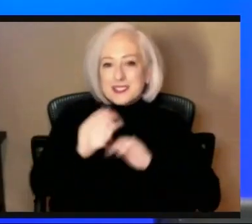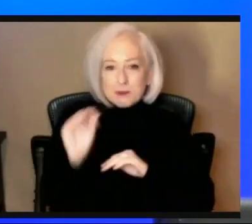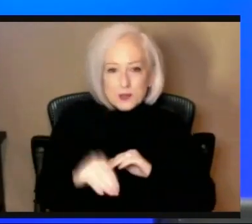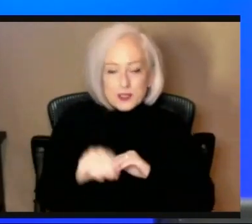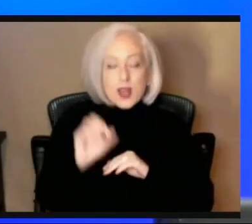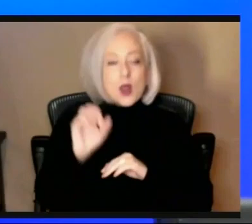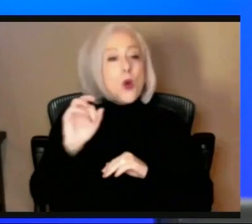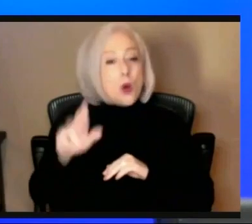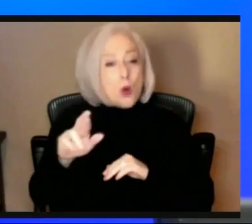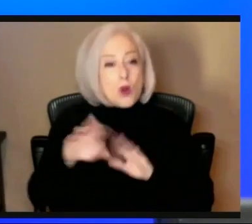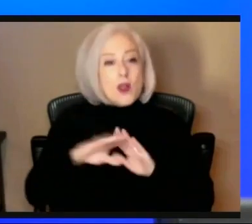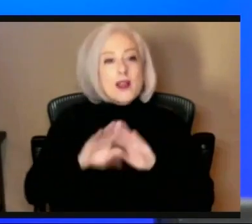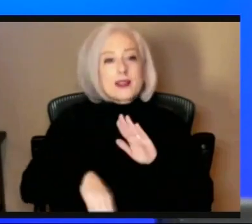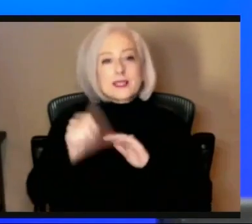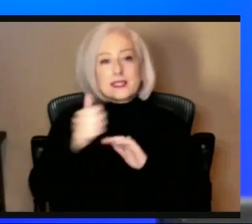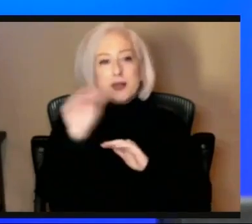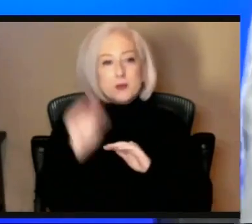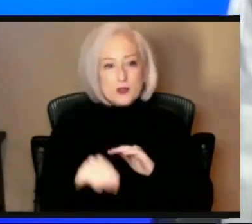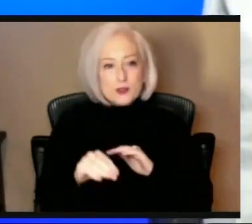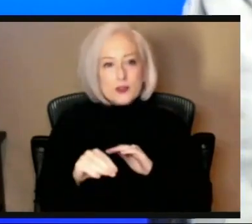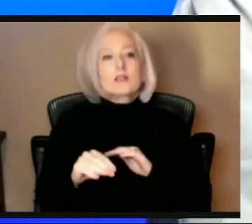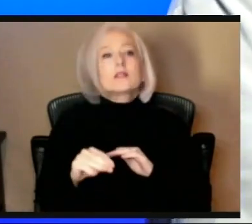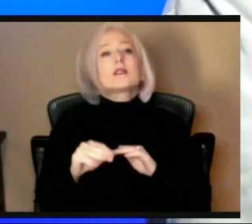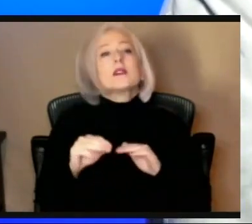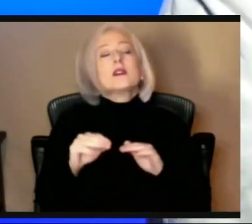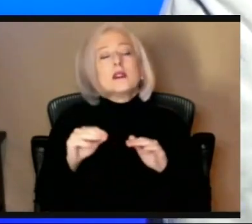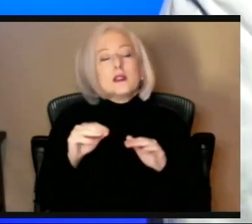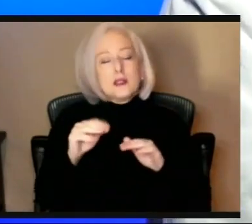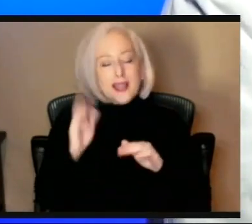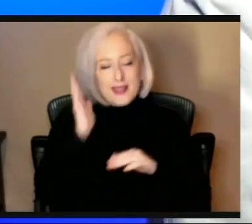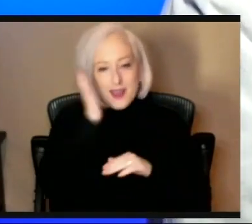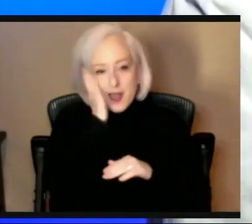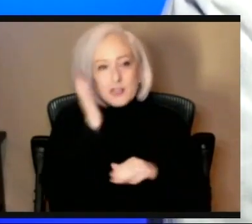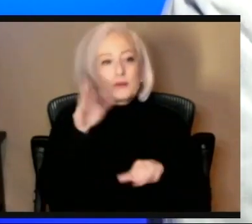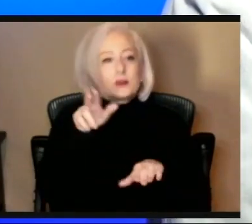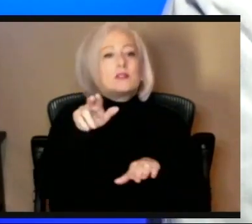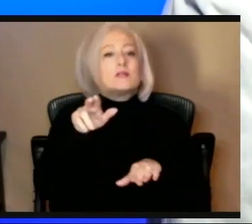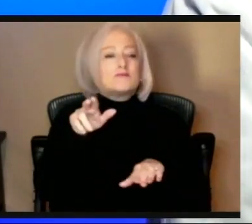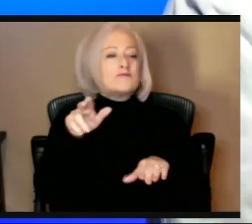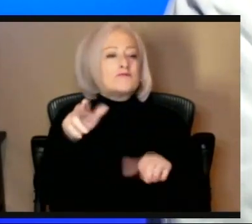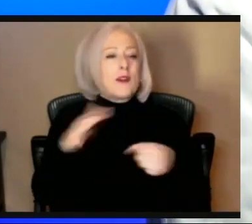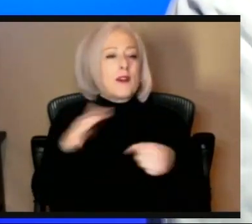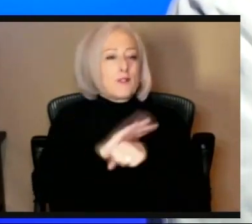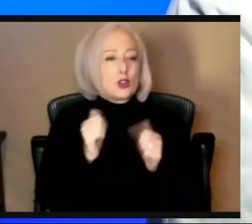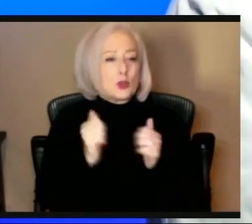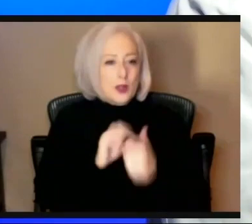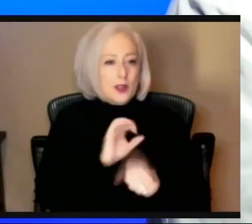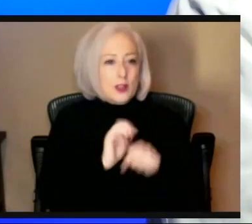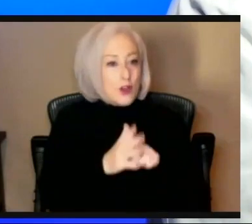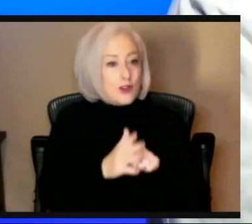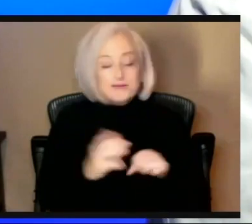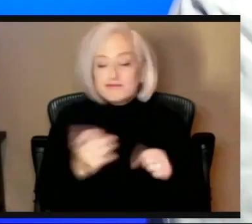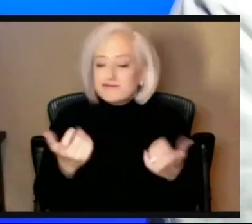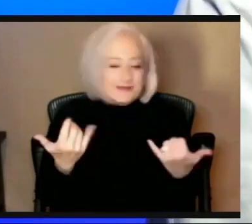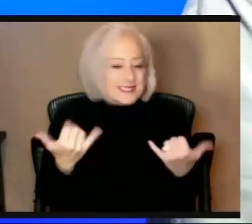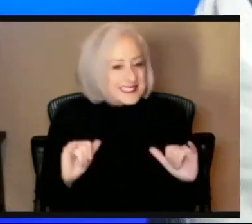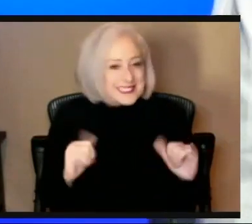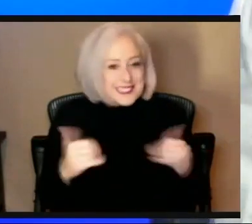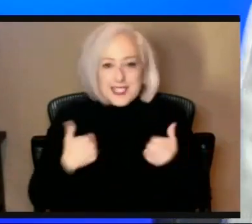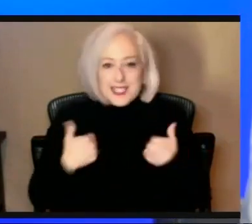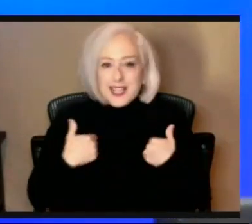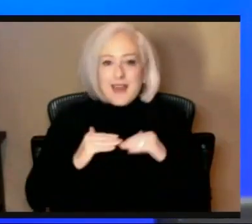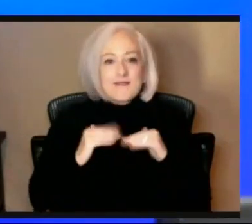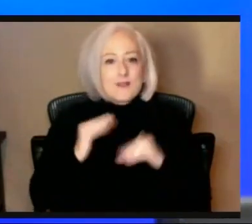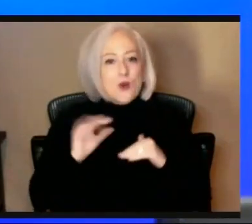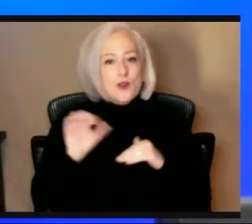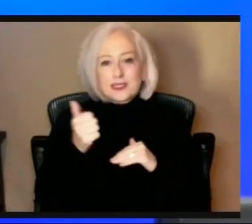10% of your beds occupied by COVID-19. By the way, we still have more than 10% of our beds occupied by patients with COVID-19. So